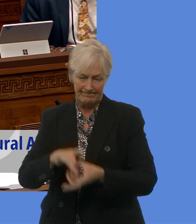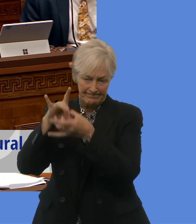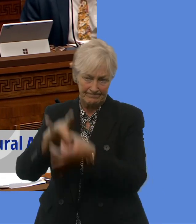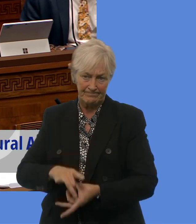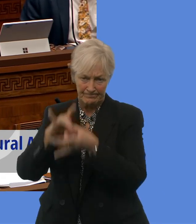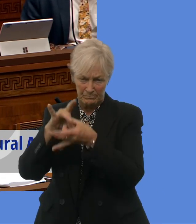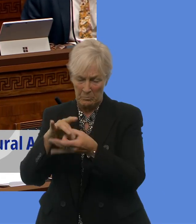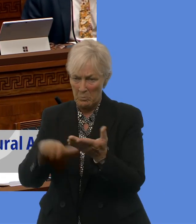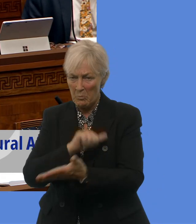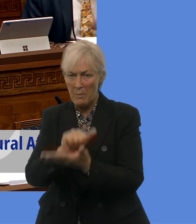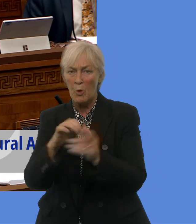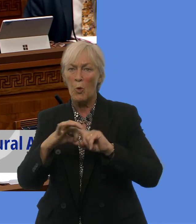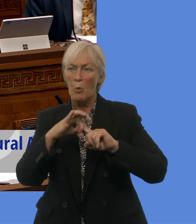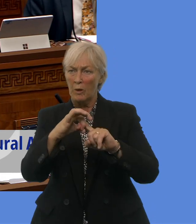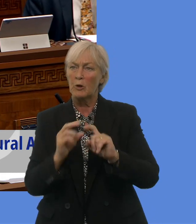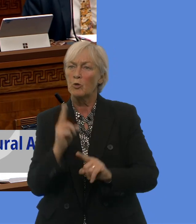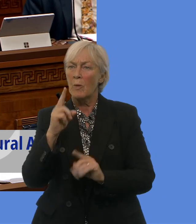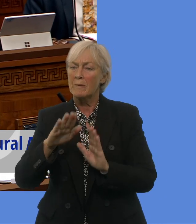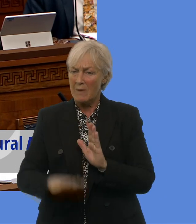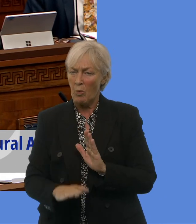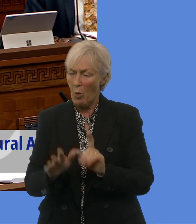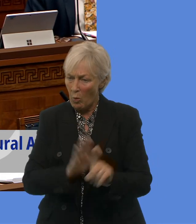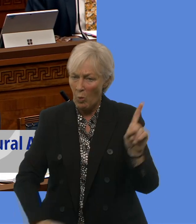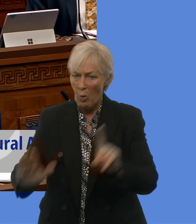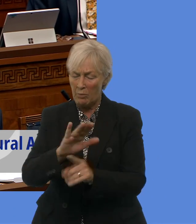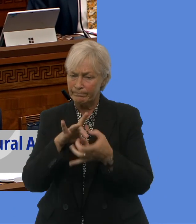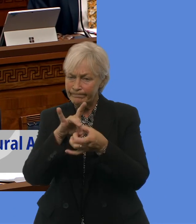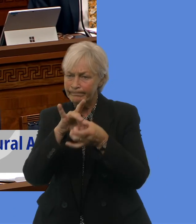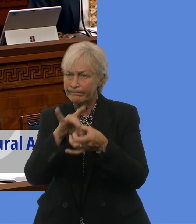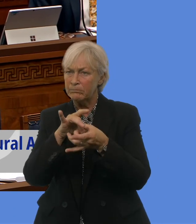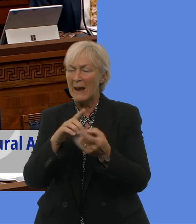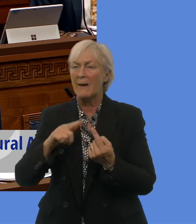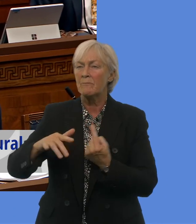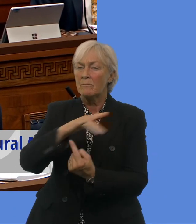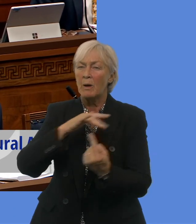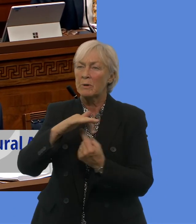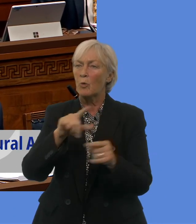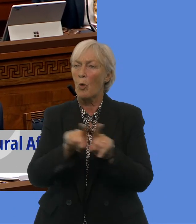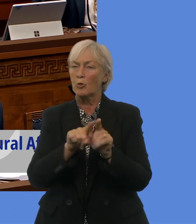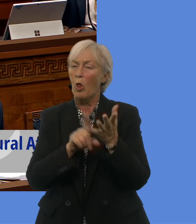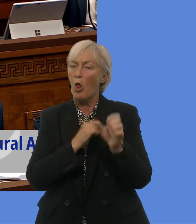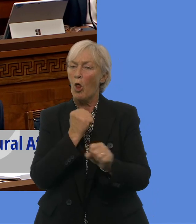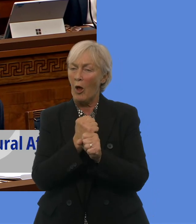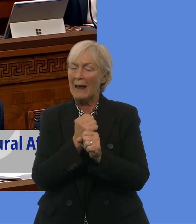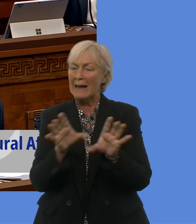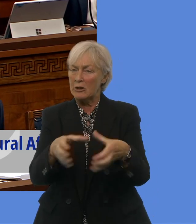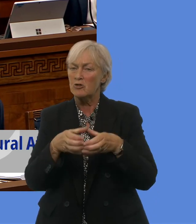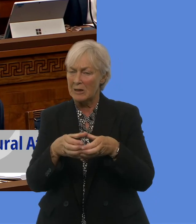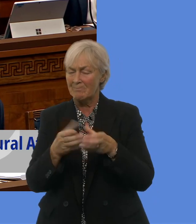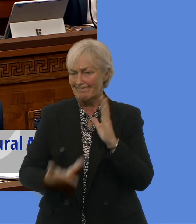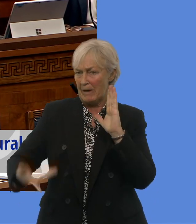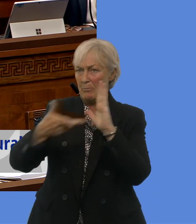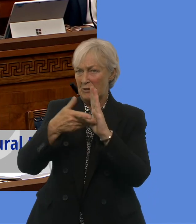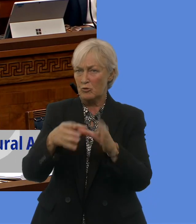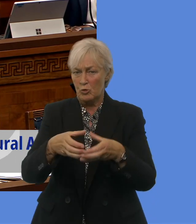water quality through the North-South Ministerial Council areas of cooperation, such as environment, and also through the Lochs Agency as an implementation body.